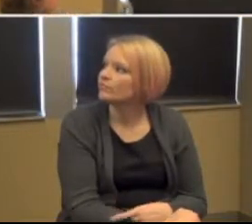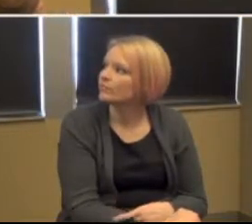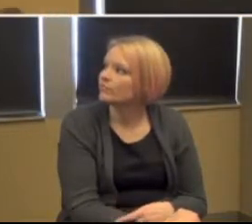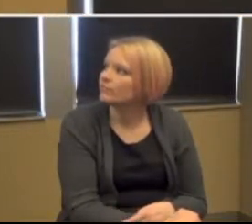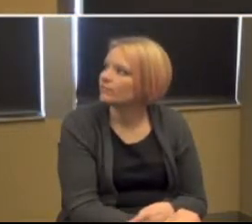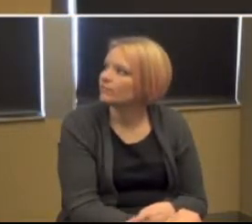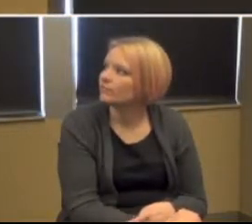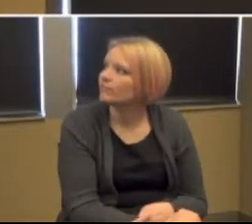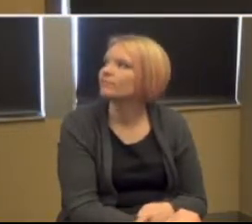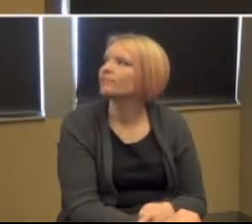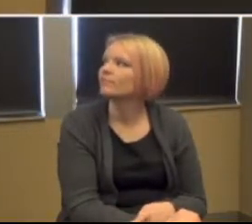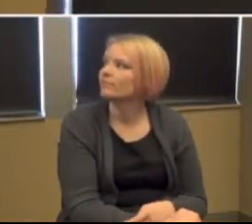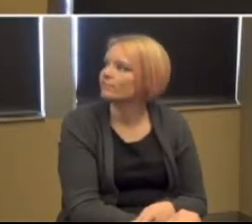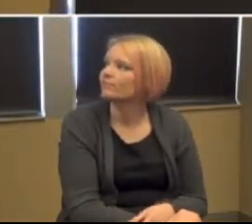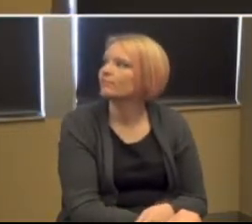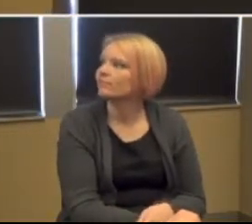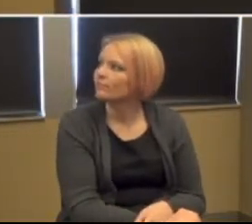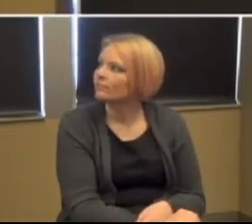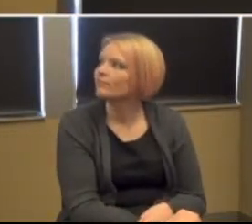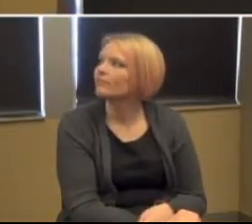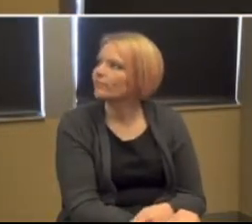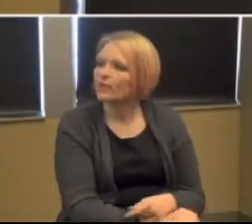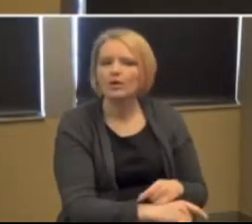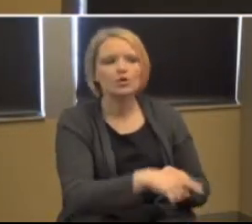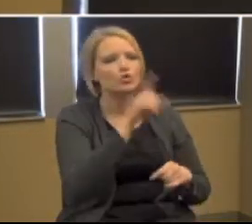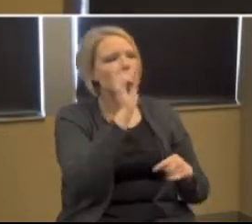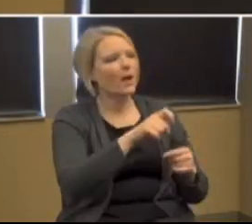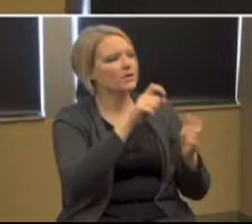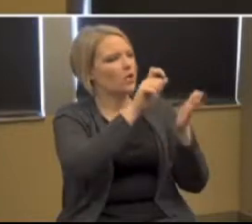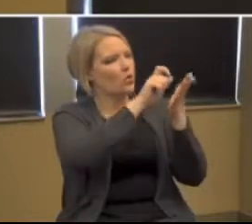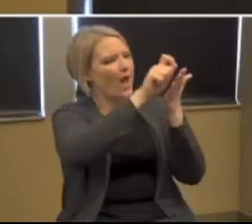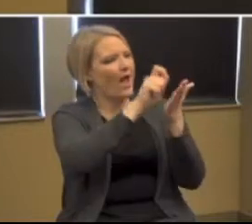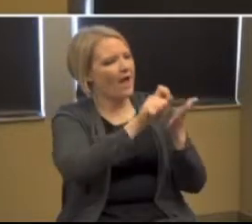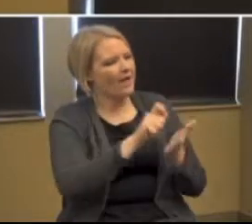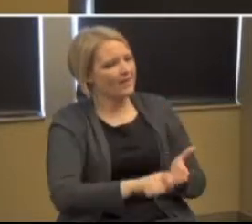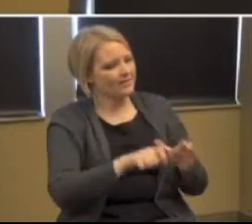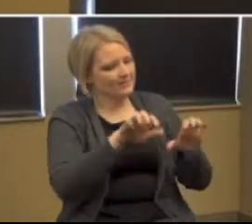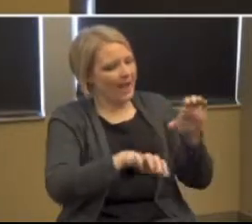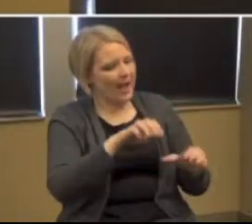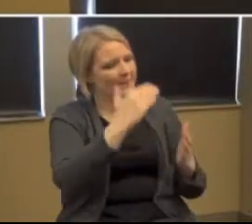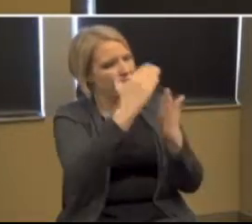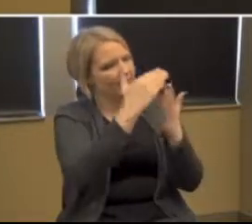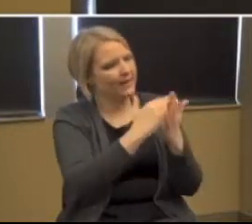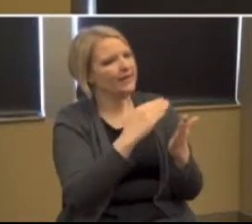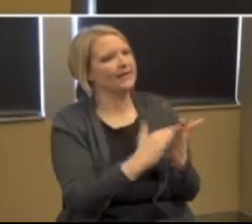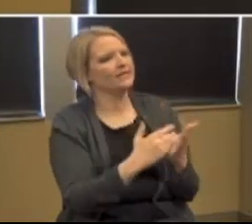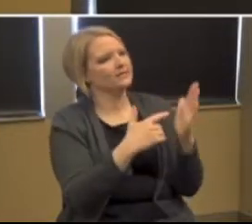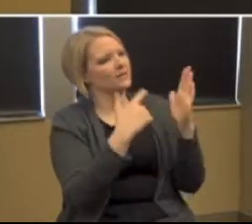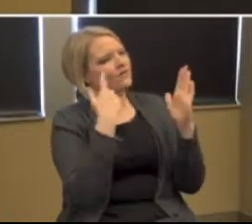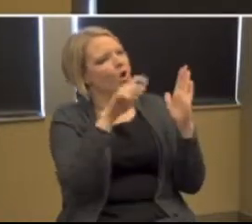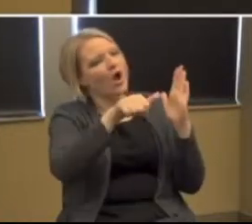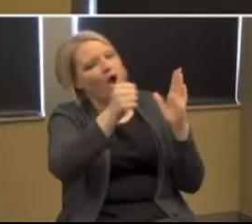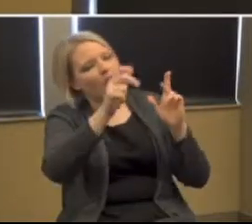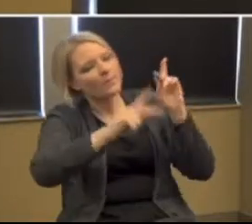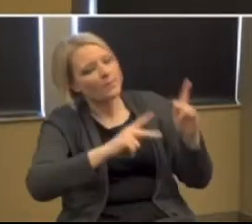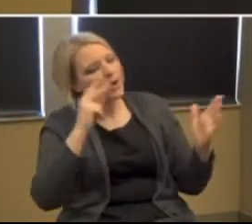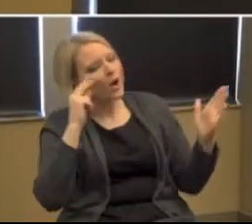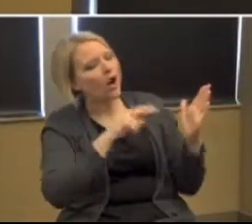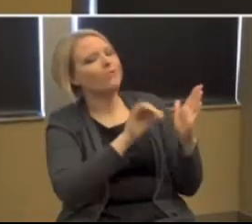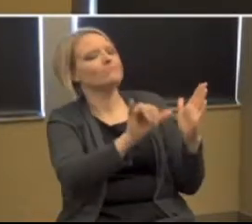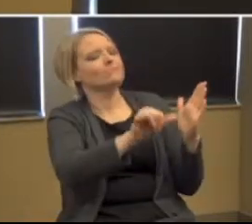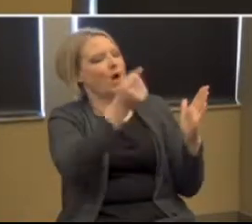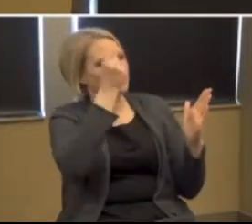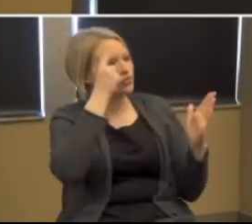Oh, here's that list I was talking about of what you need to put in there so that everybody knows what those items look like.